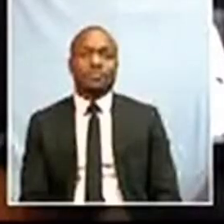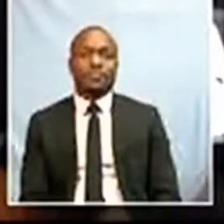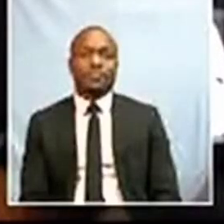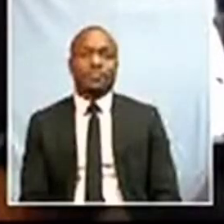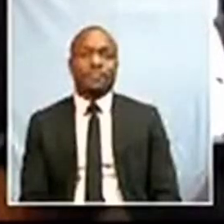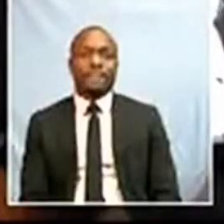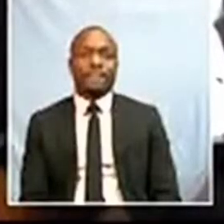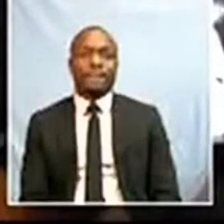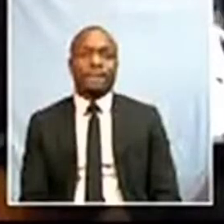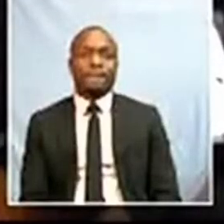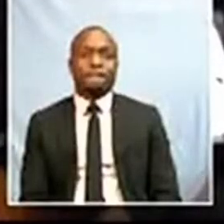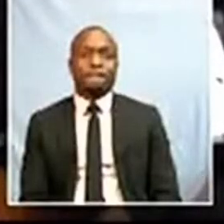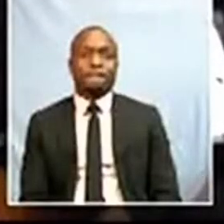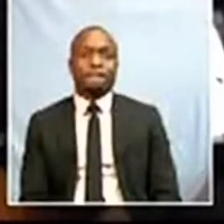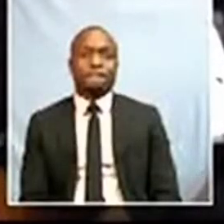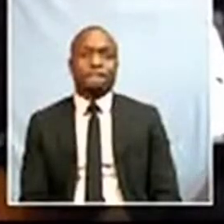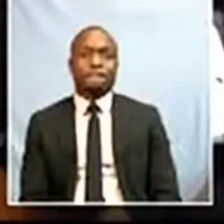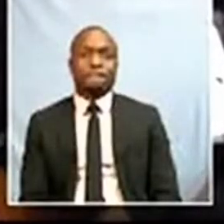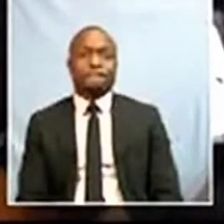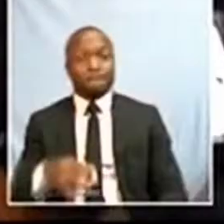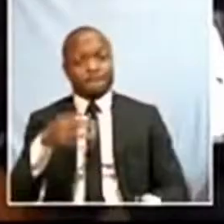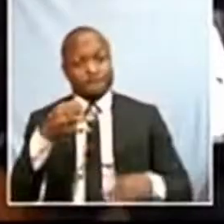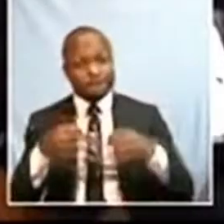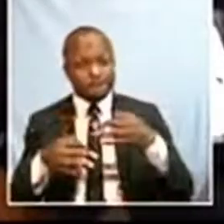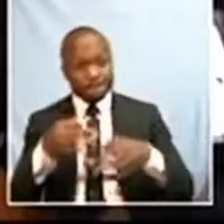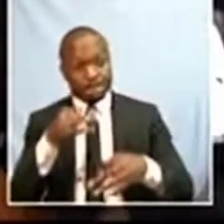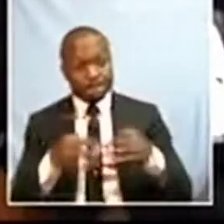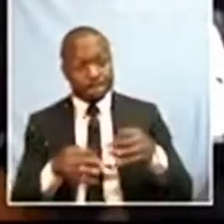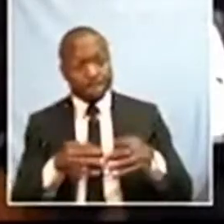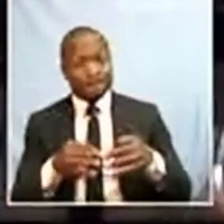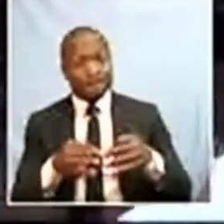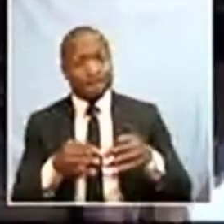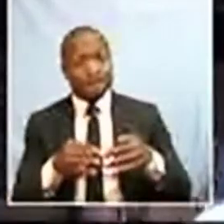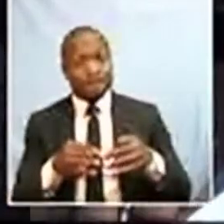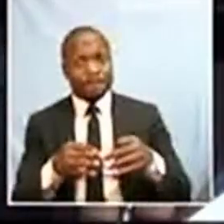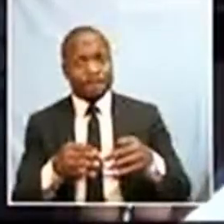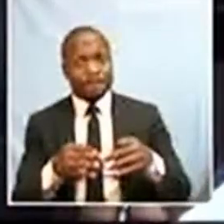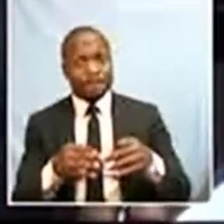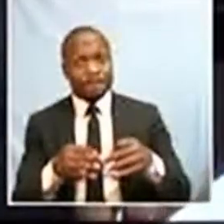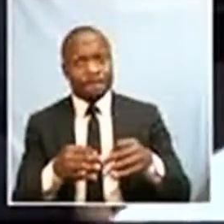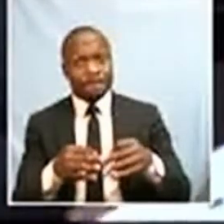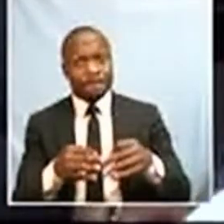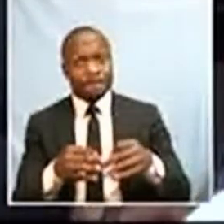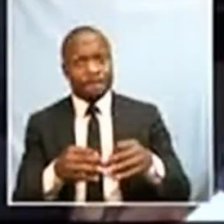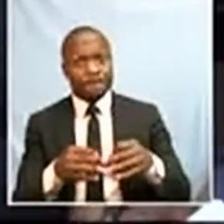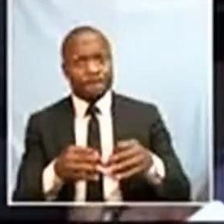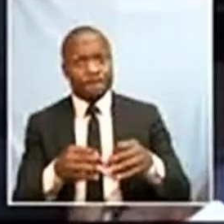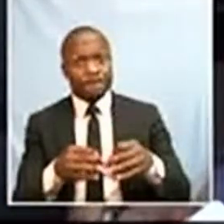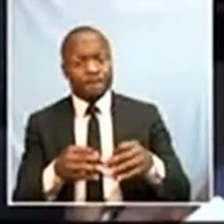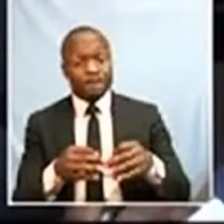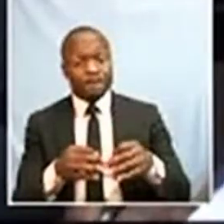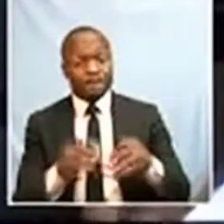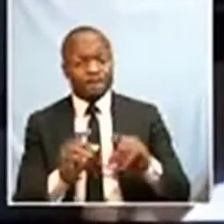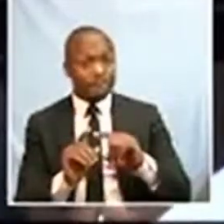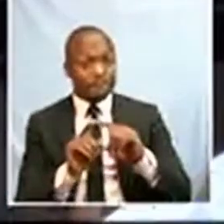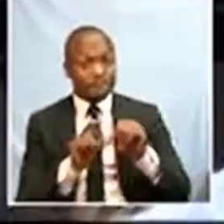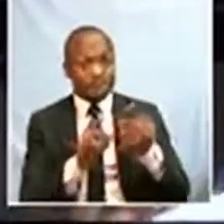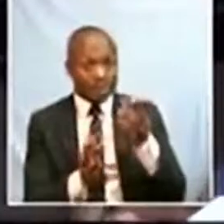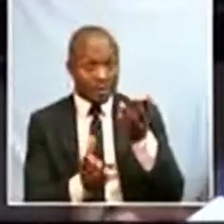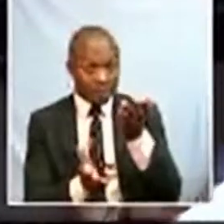number 12. So if you go to the attached project list, Chair, number